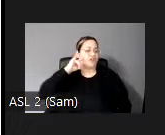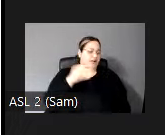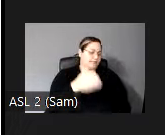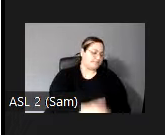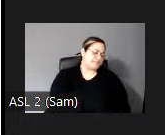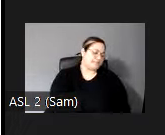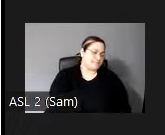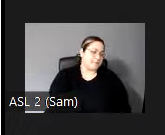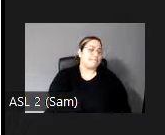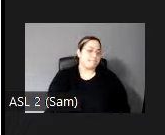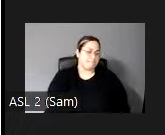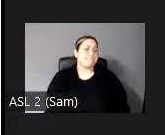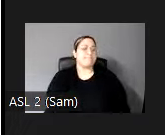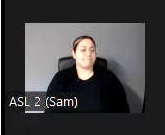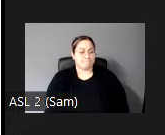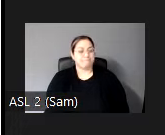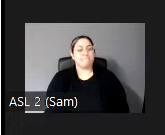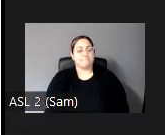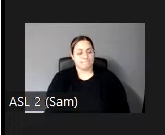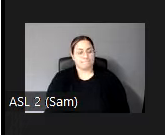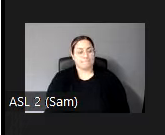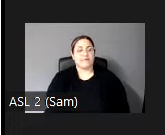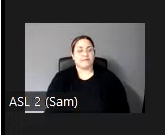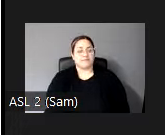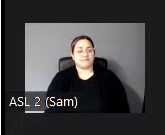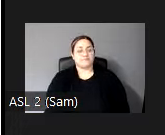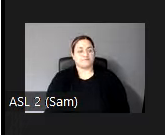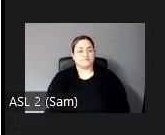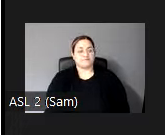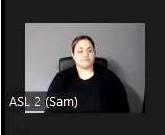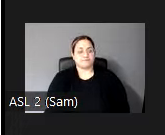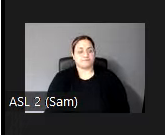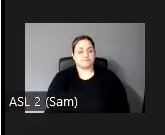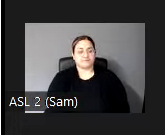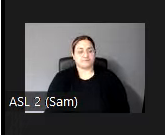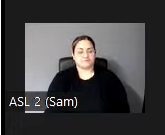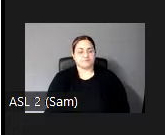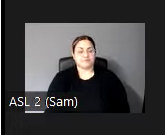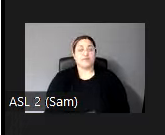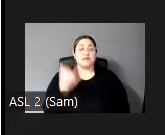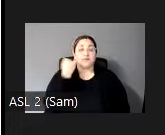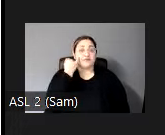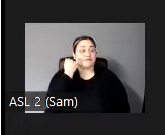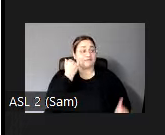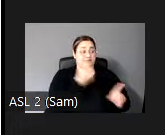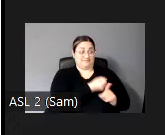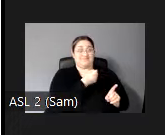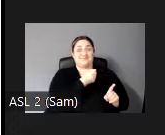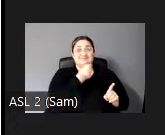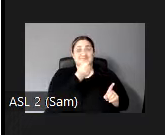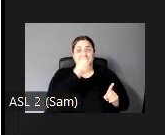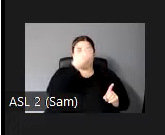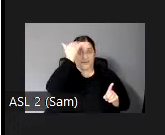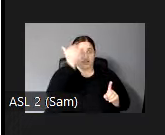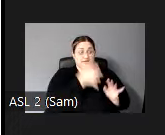These are the number of people that could avoid getting dementia if we were able to delay the onset, as I've talked about. So look at the deferred